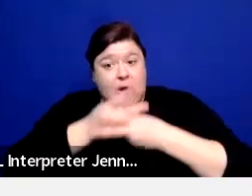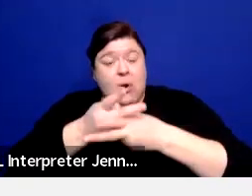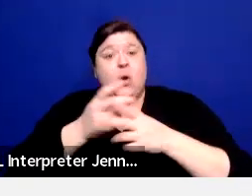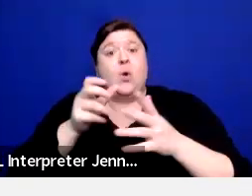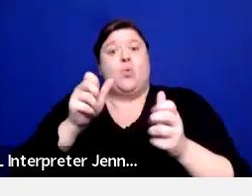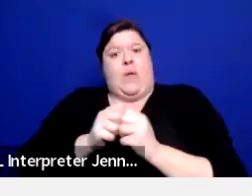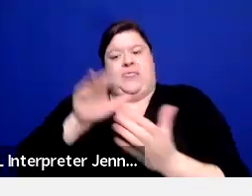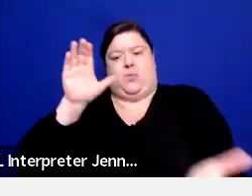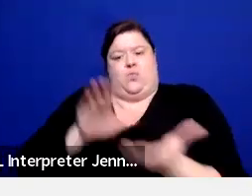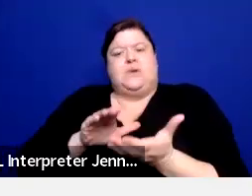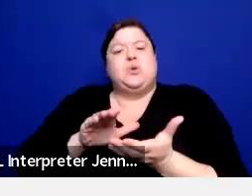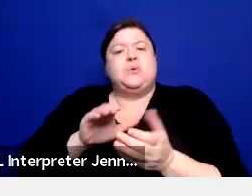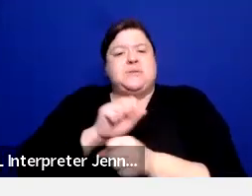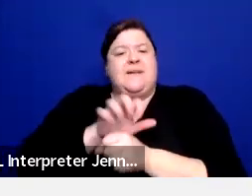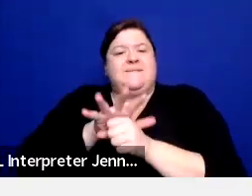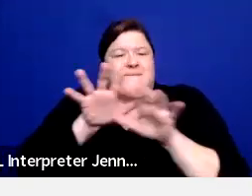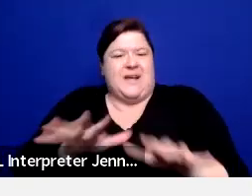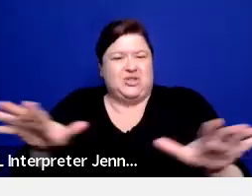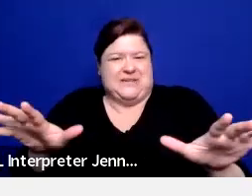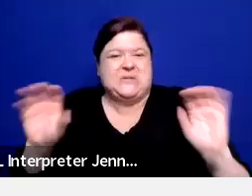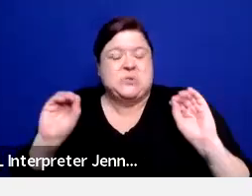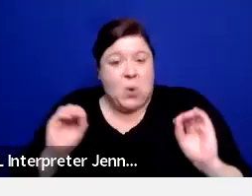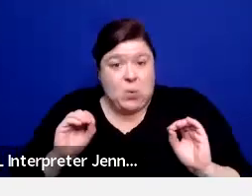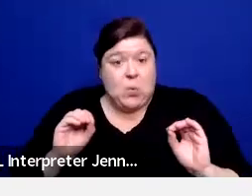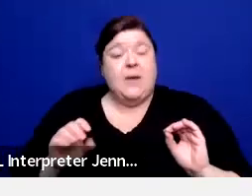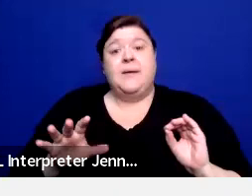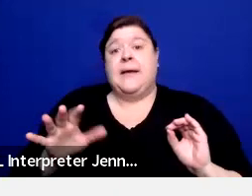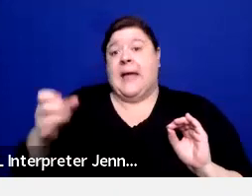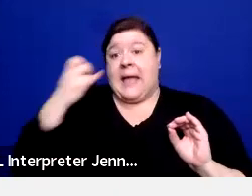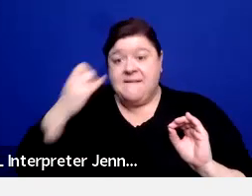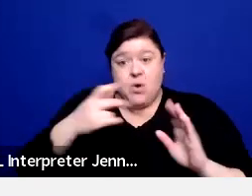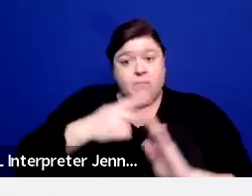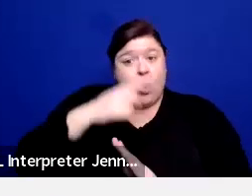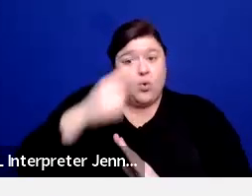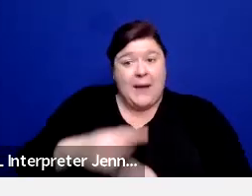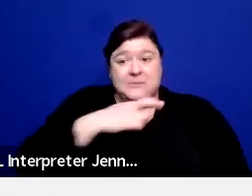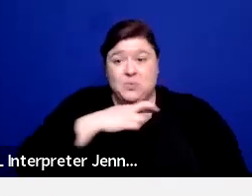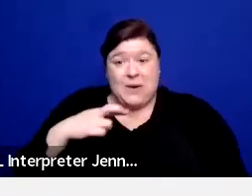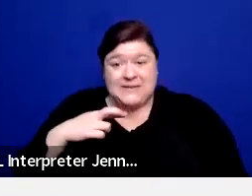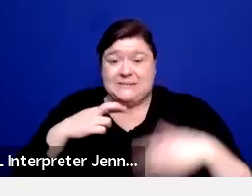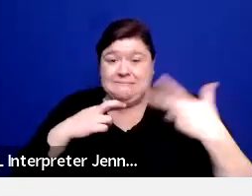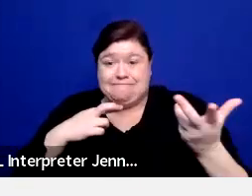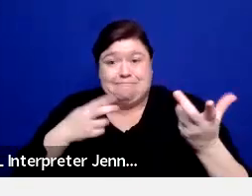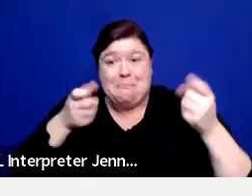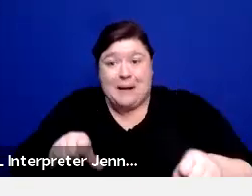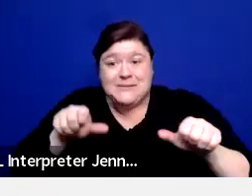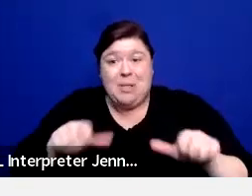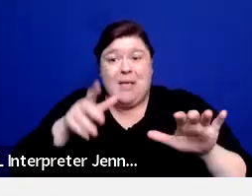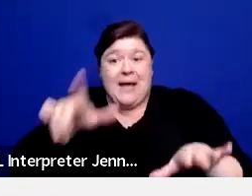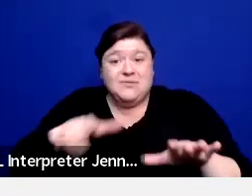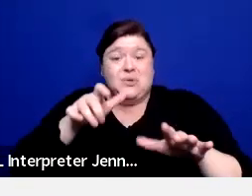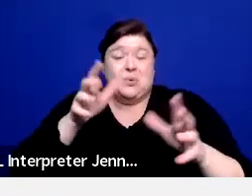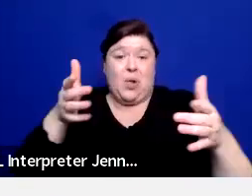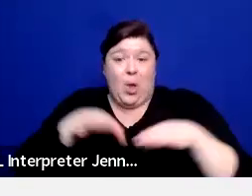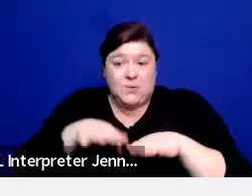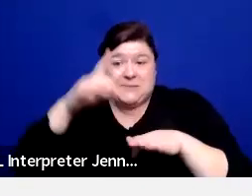infection transmission. And so if your program is at risk of having to close because of a staffing shortage, for example, then work